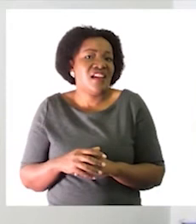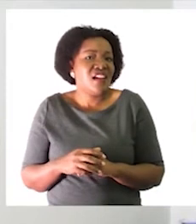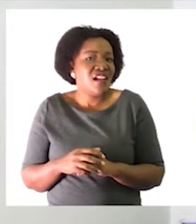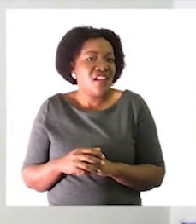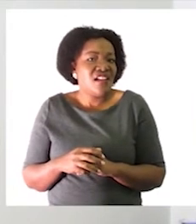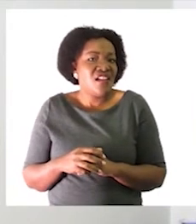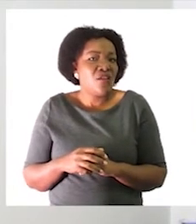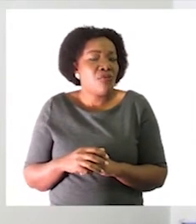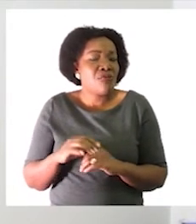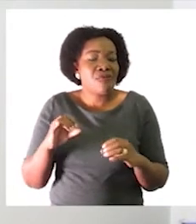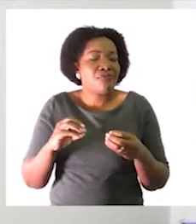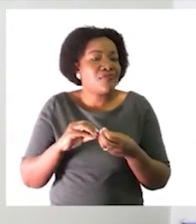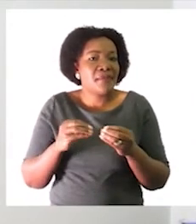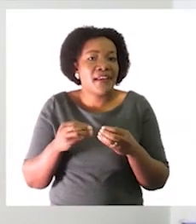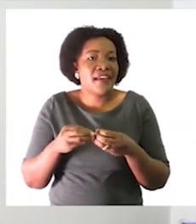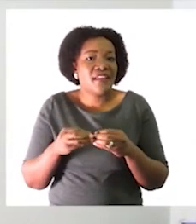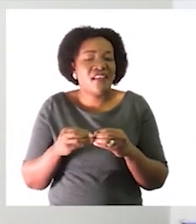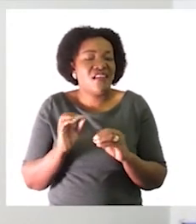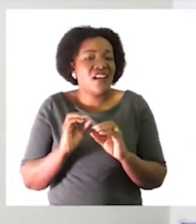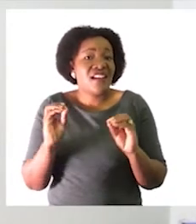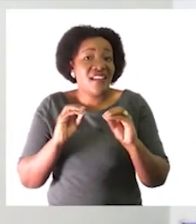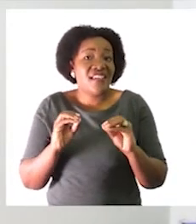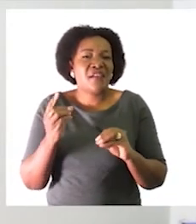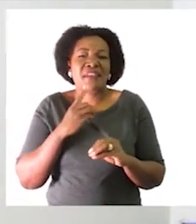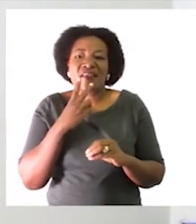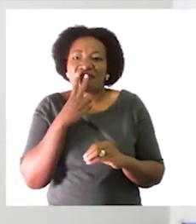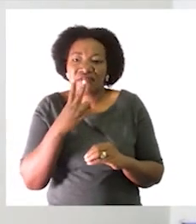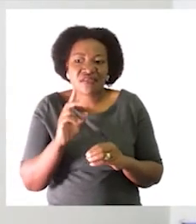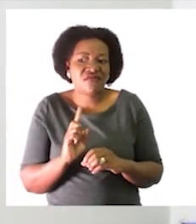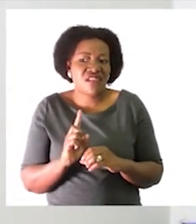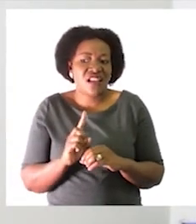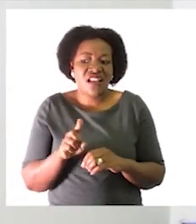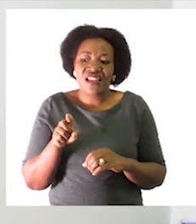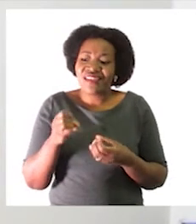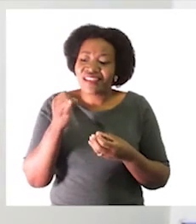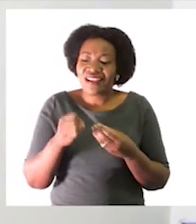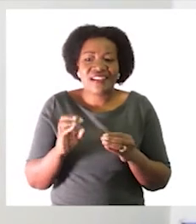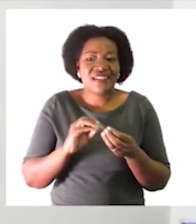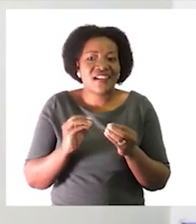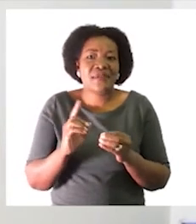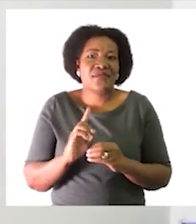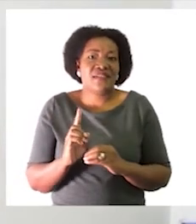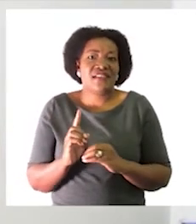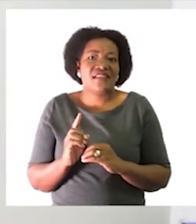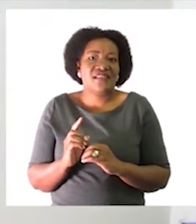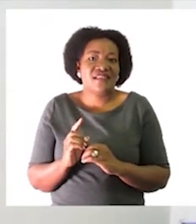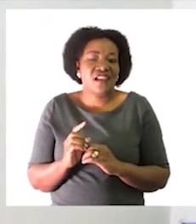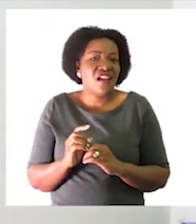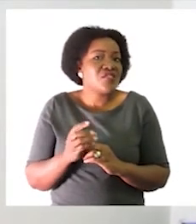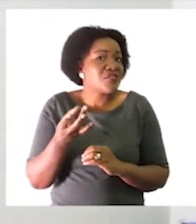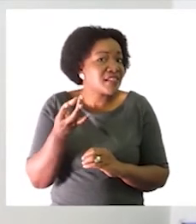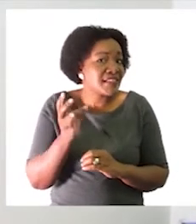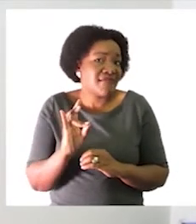Without using the number line, we can just quickly check. What is the number ending here? What is the number here? 7.